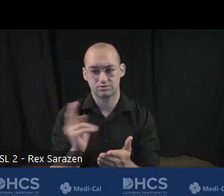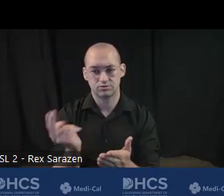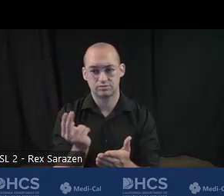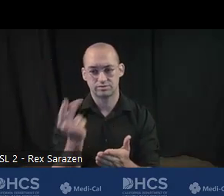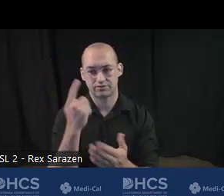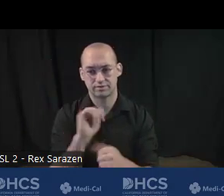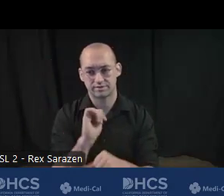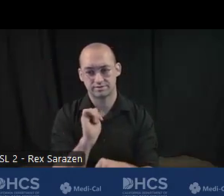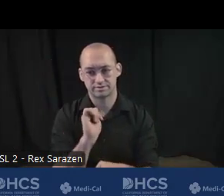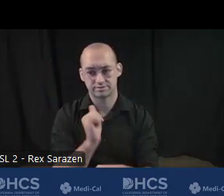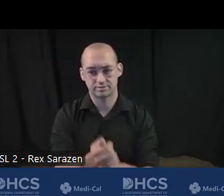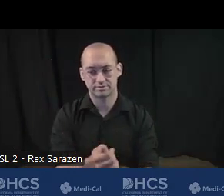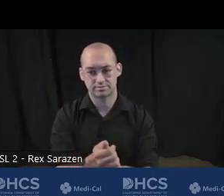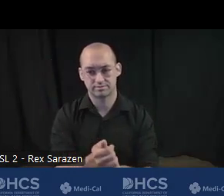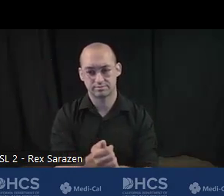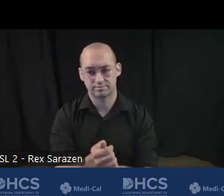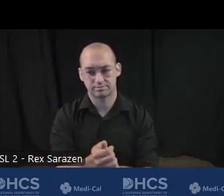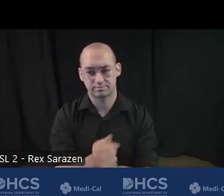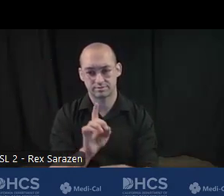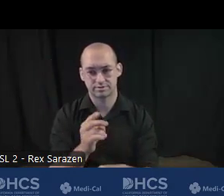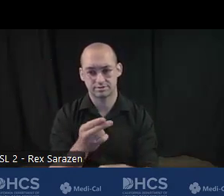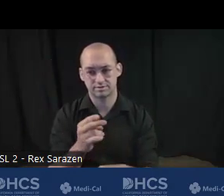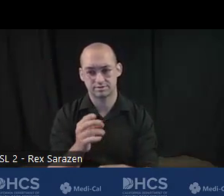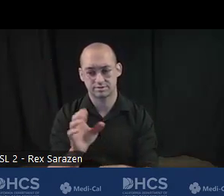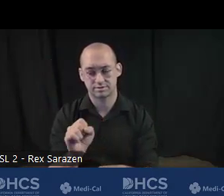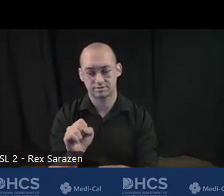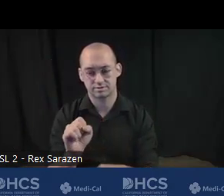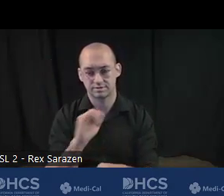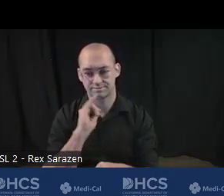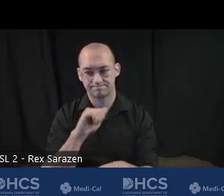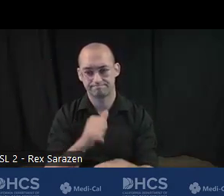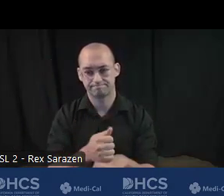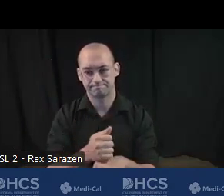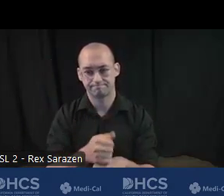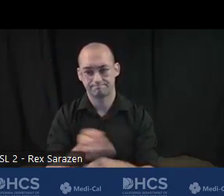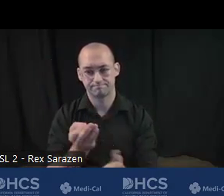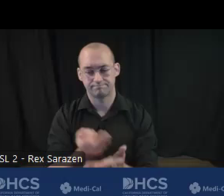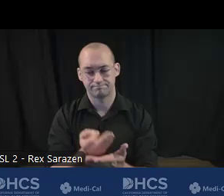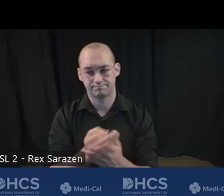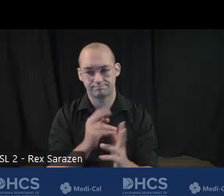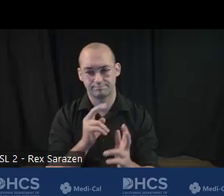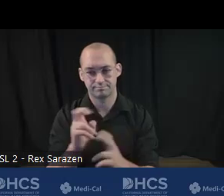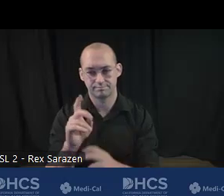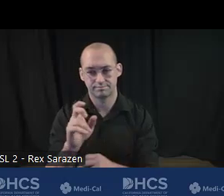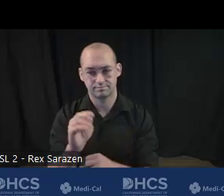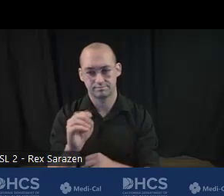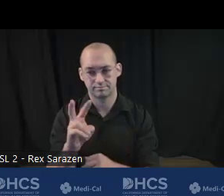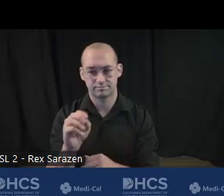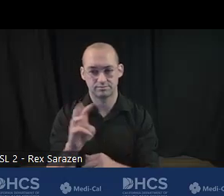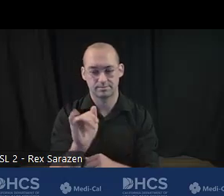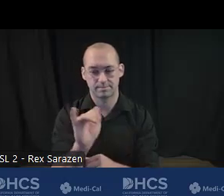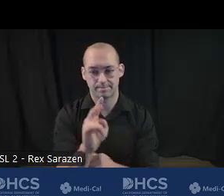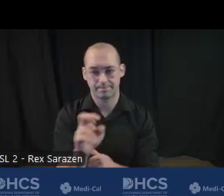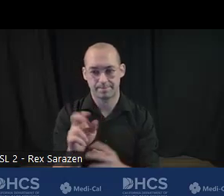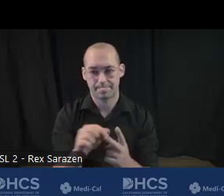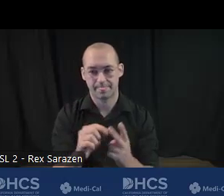conduct, DHS is currently conducting a fiscal analysis of that de novo waiver option. And the